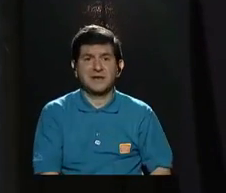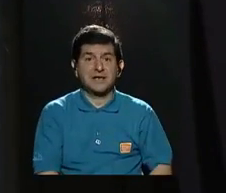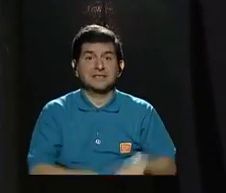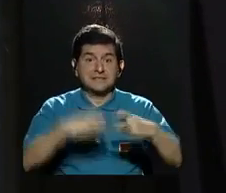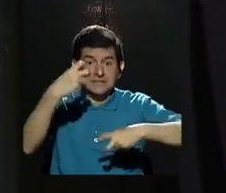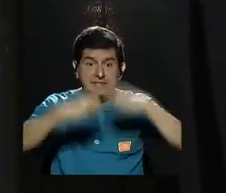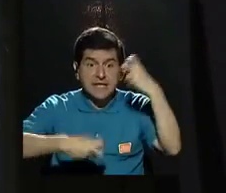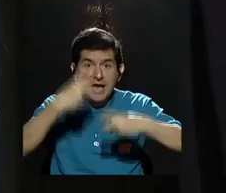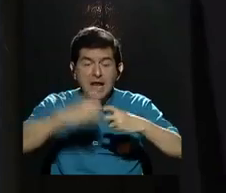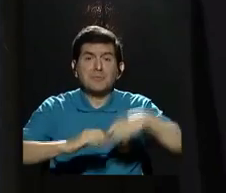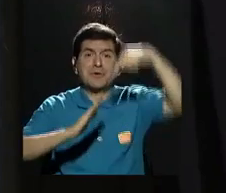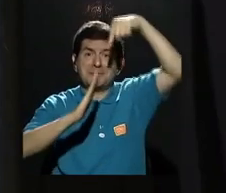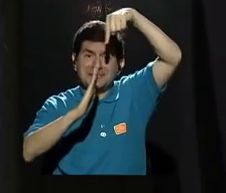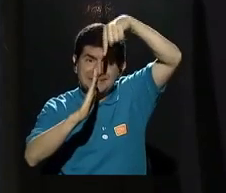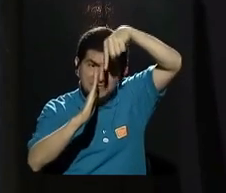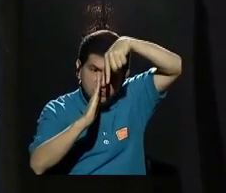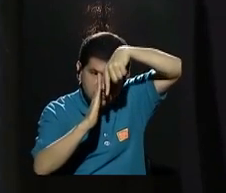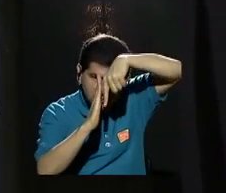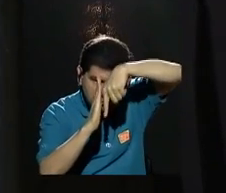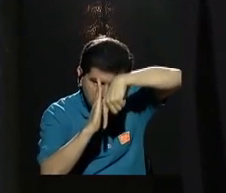problem is structural.